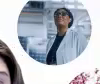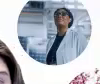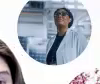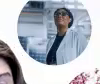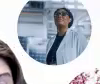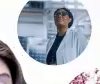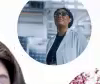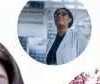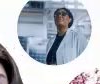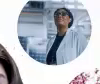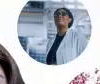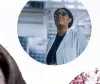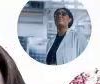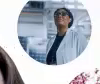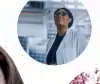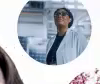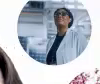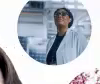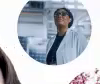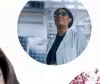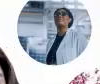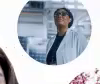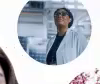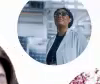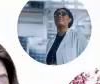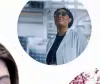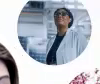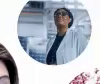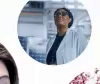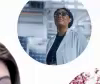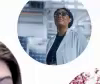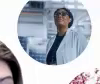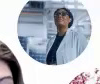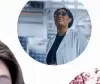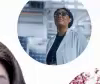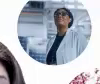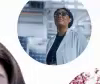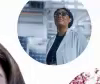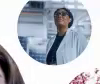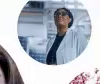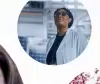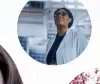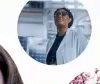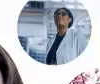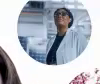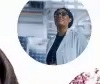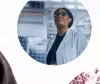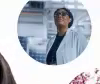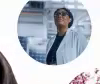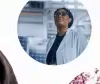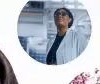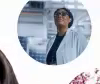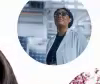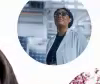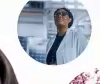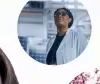small sample sizes and NSF S-STEM evaluations. They're going to be taking place August 26th and September 3rd. It's a